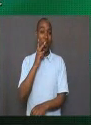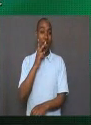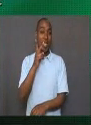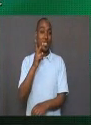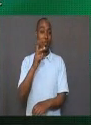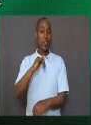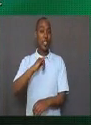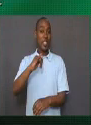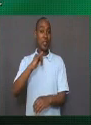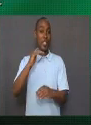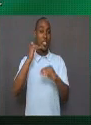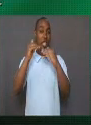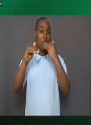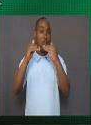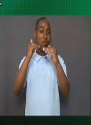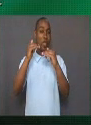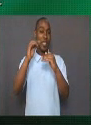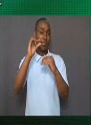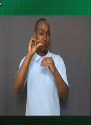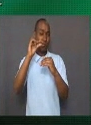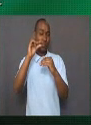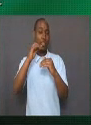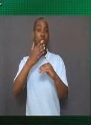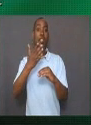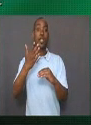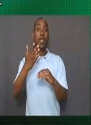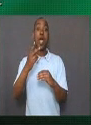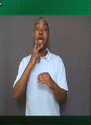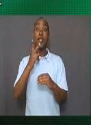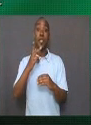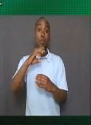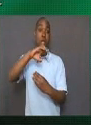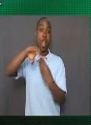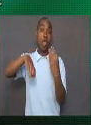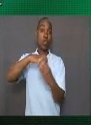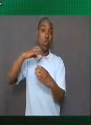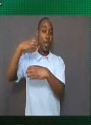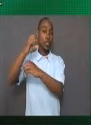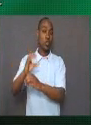amount of detail as electron microscopes.